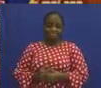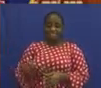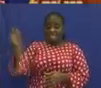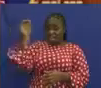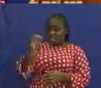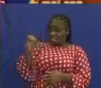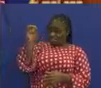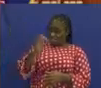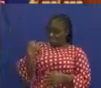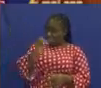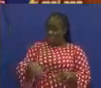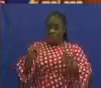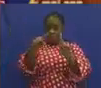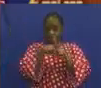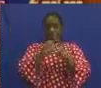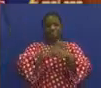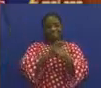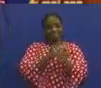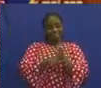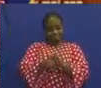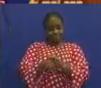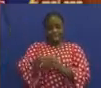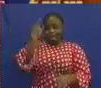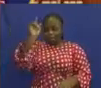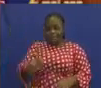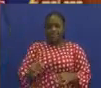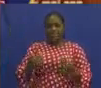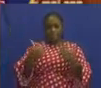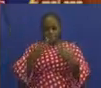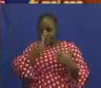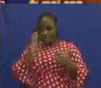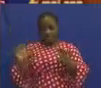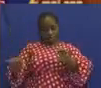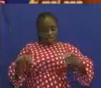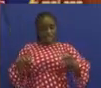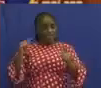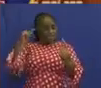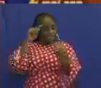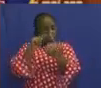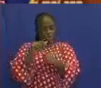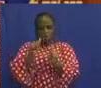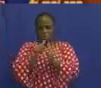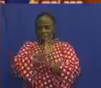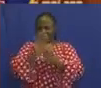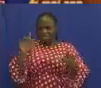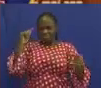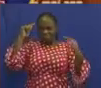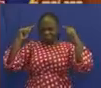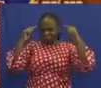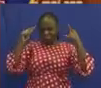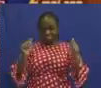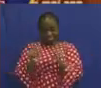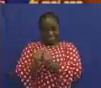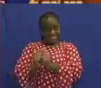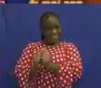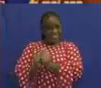Zero active cases must remain the overarching goal, and I have no doubt that together and with the